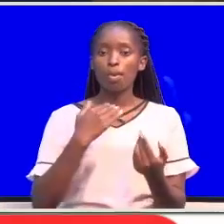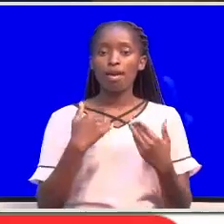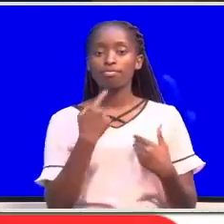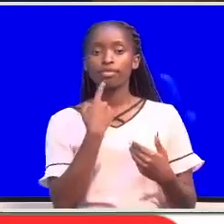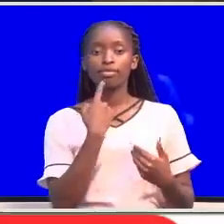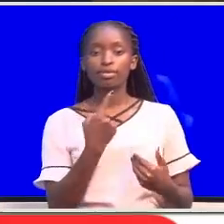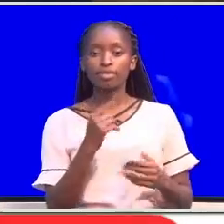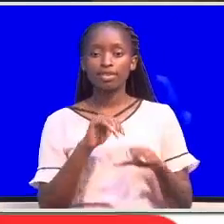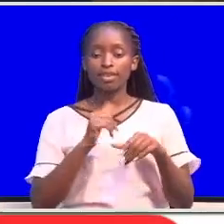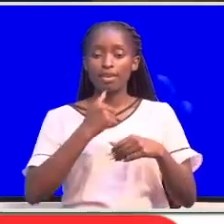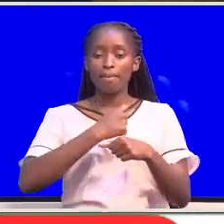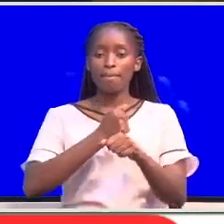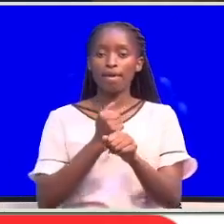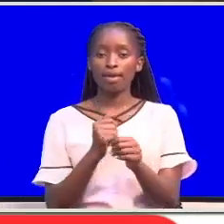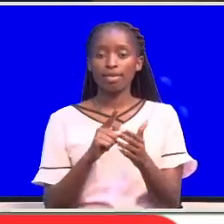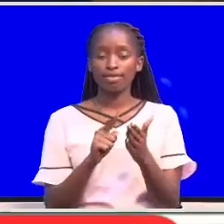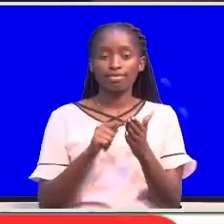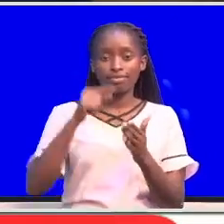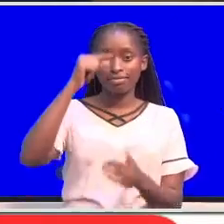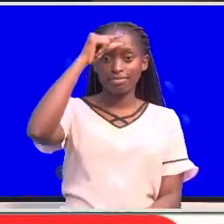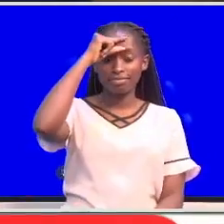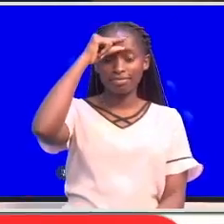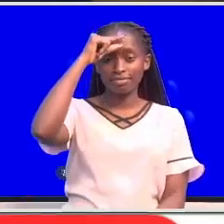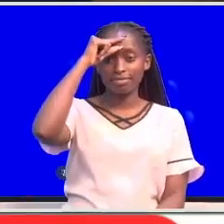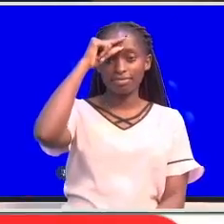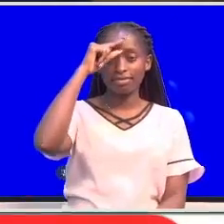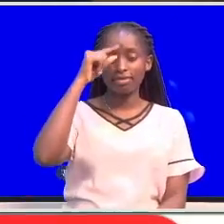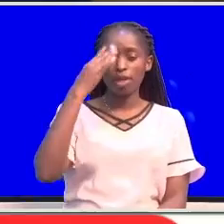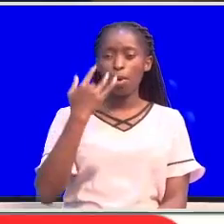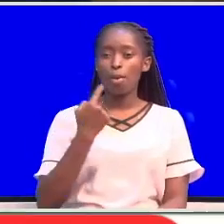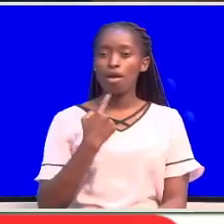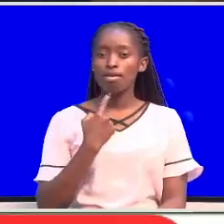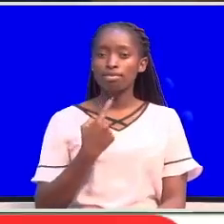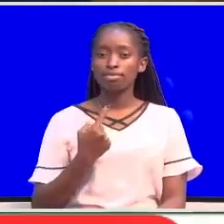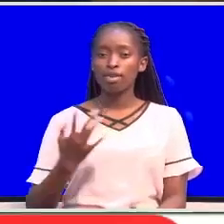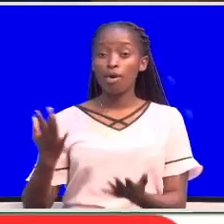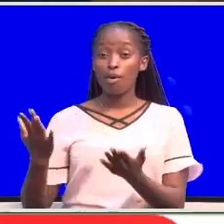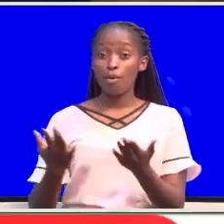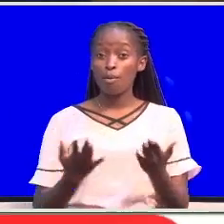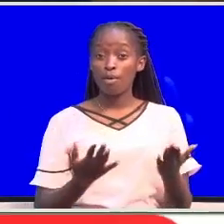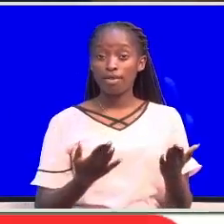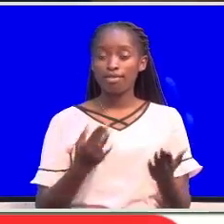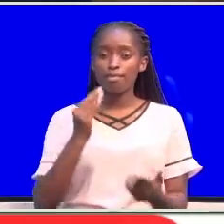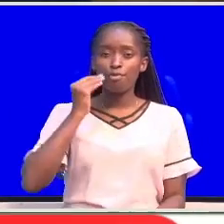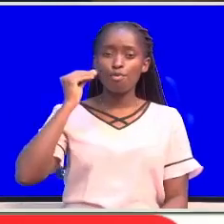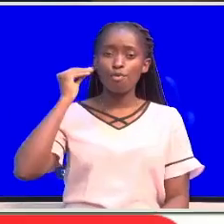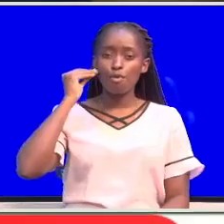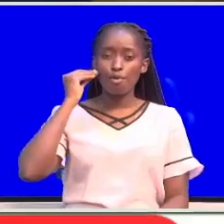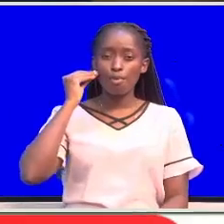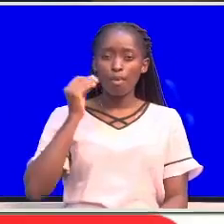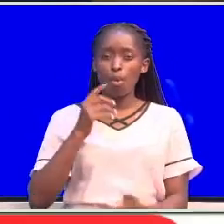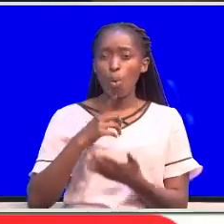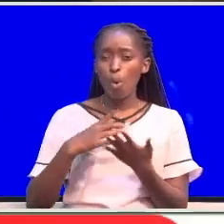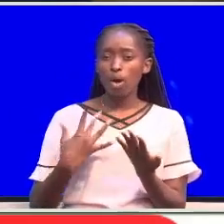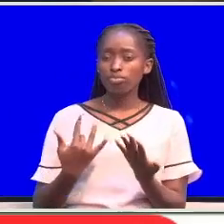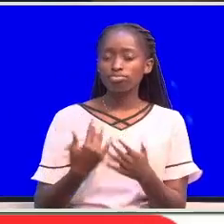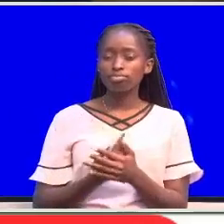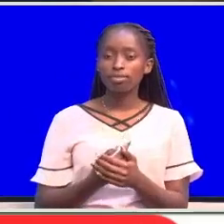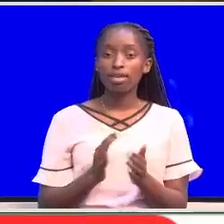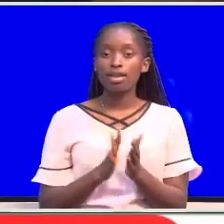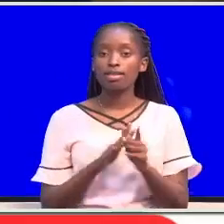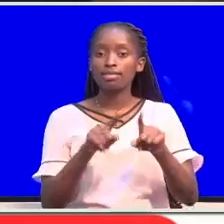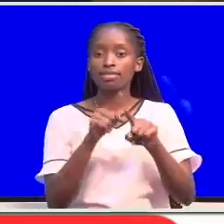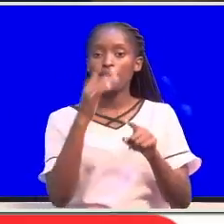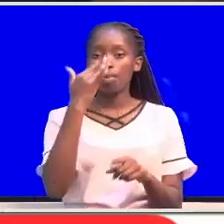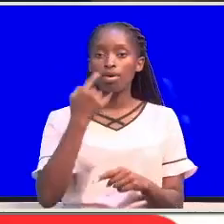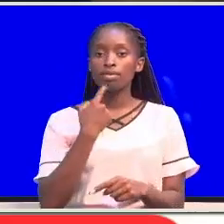formation of government. Why I said welcome home and why I'm saying that